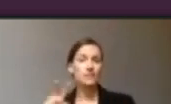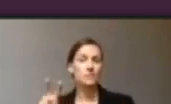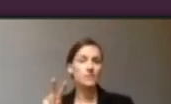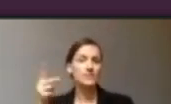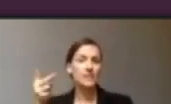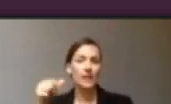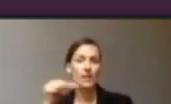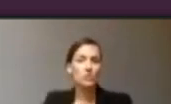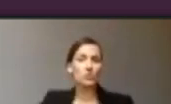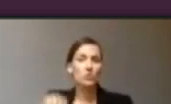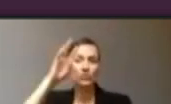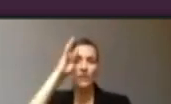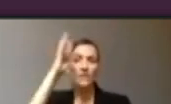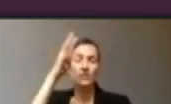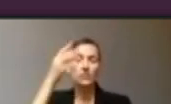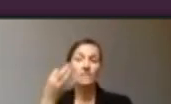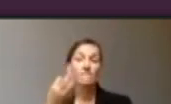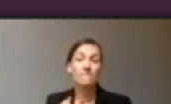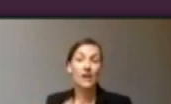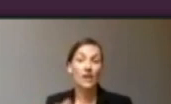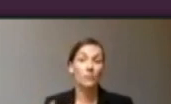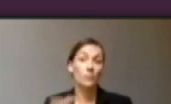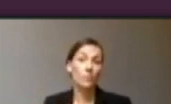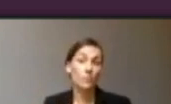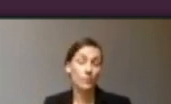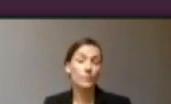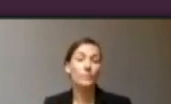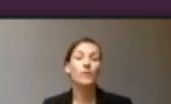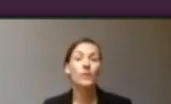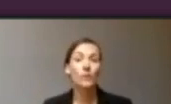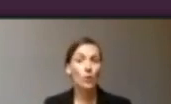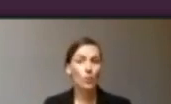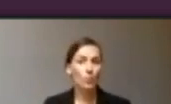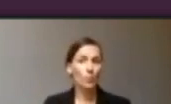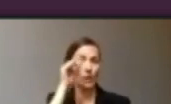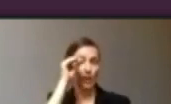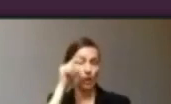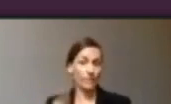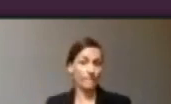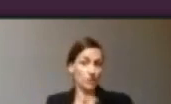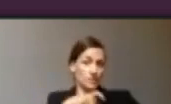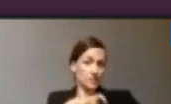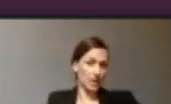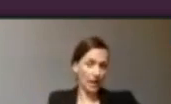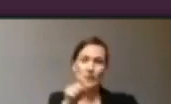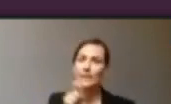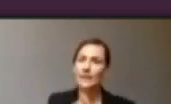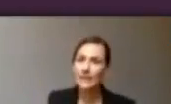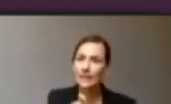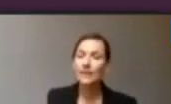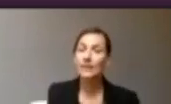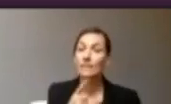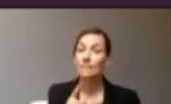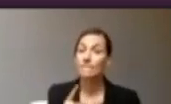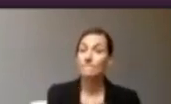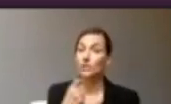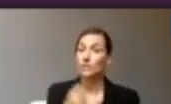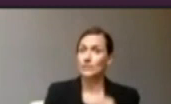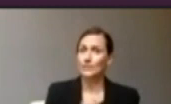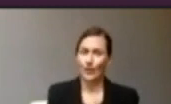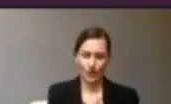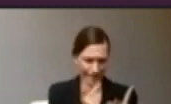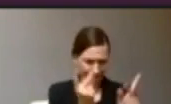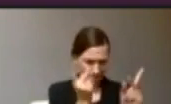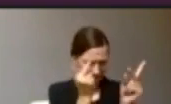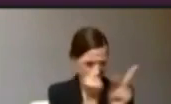Innovation Fund award that United Way had received. And we learned a lot from the first one about the need for taking the first year and figuring out